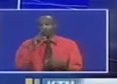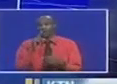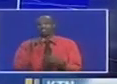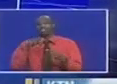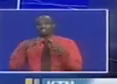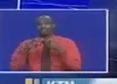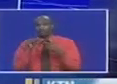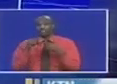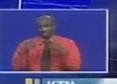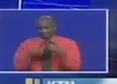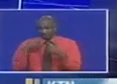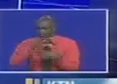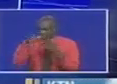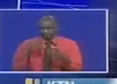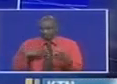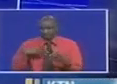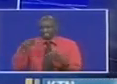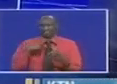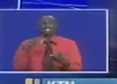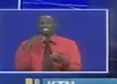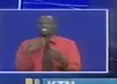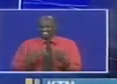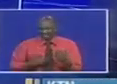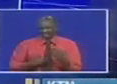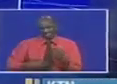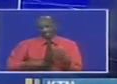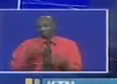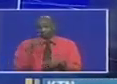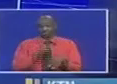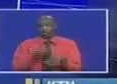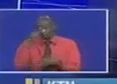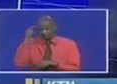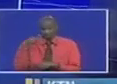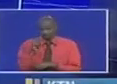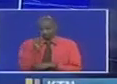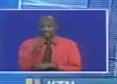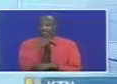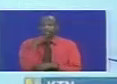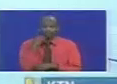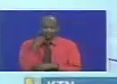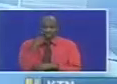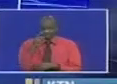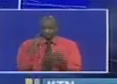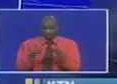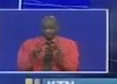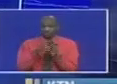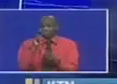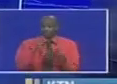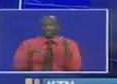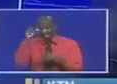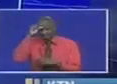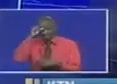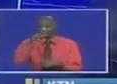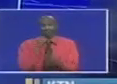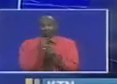1,684,202 people who are facing starvation as a result of this drought. Now let's also take a look at what the government has done.